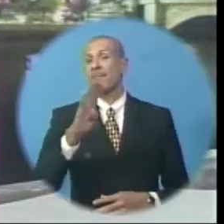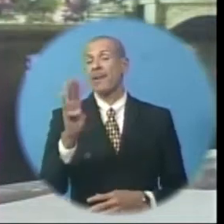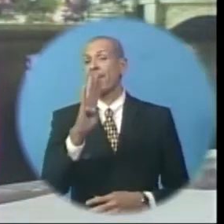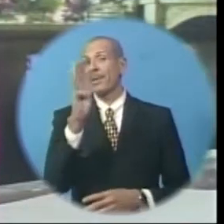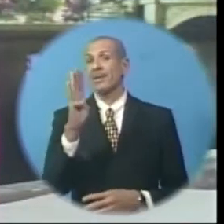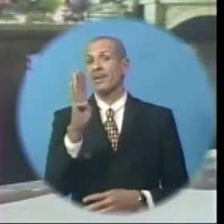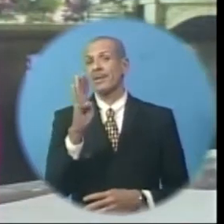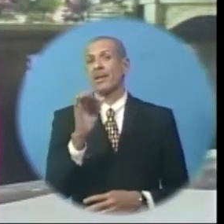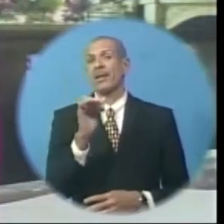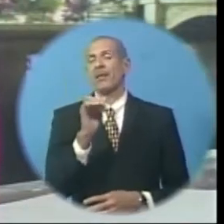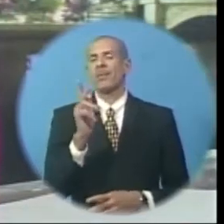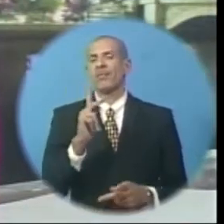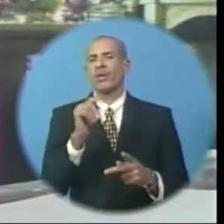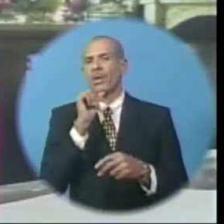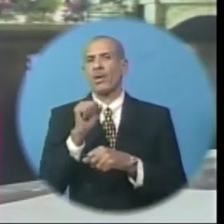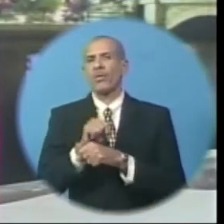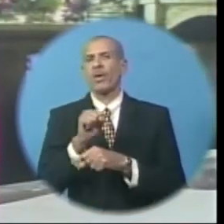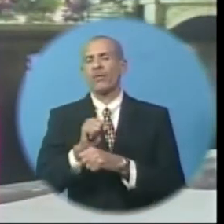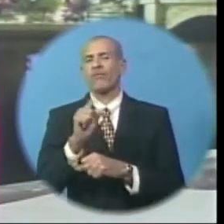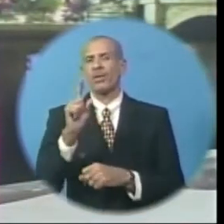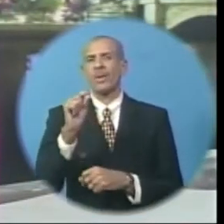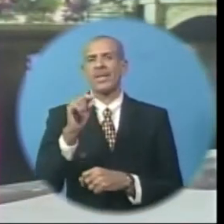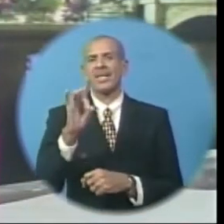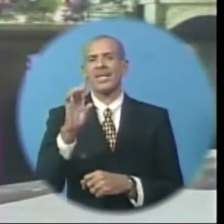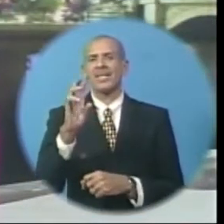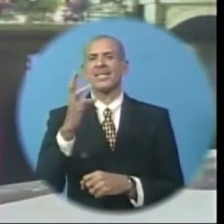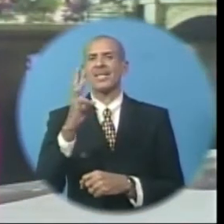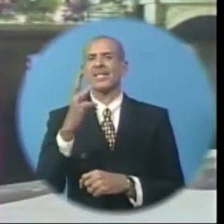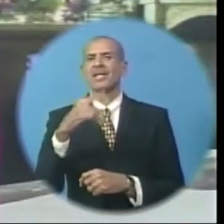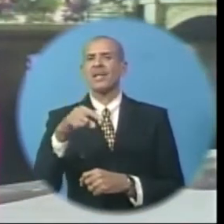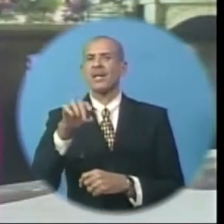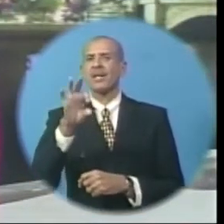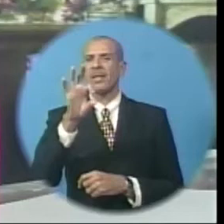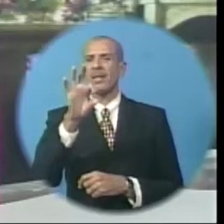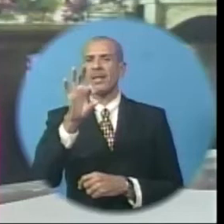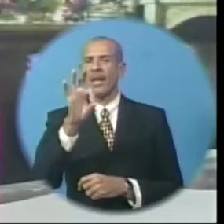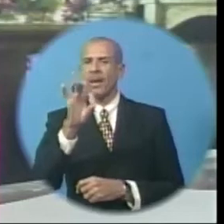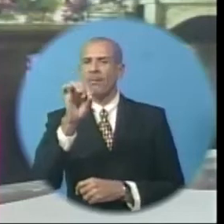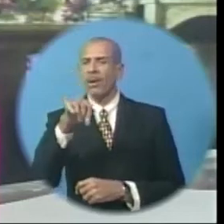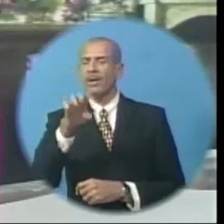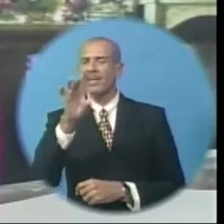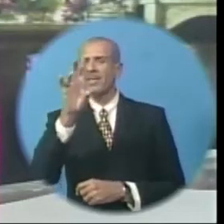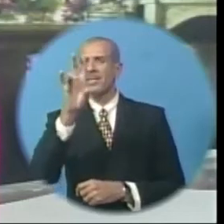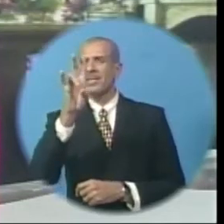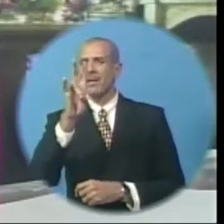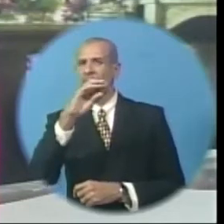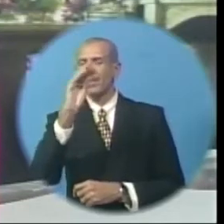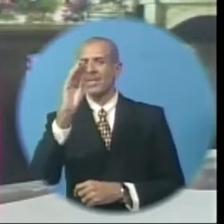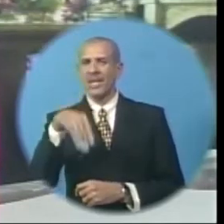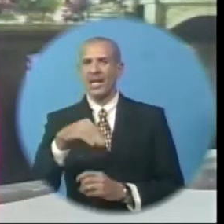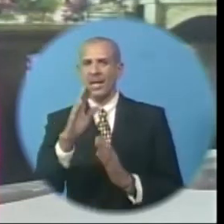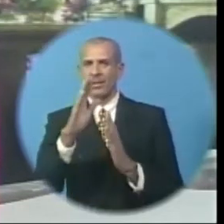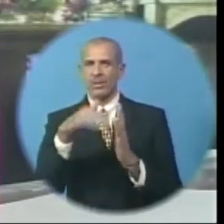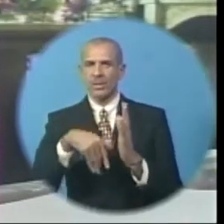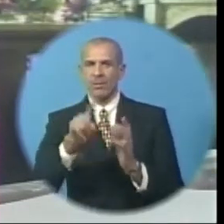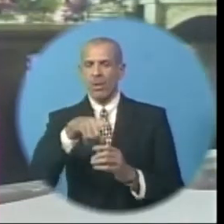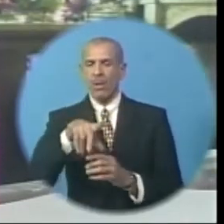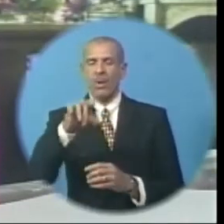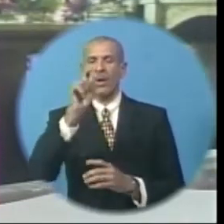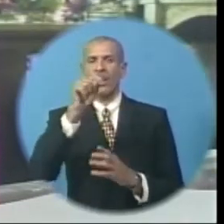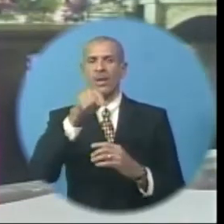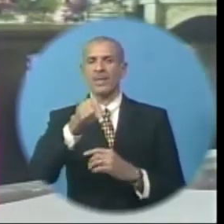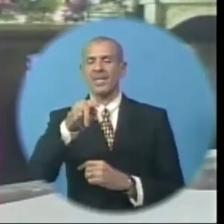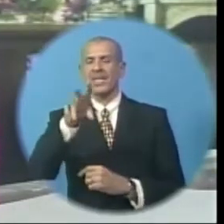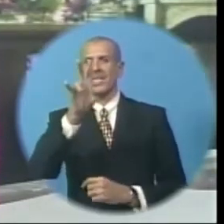Barbados's unemployment rate for 2016 stood at 9.7%. That's a decrease of 1.6 percentage points from